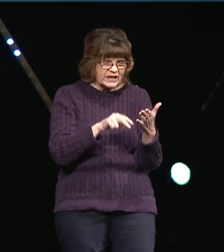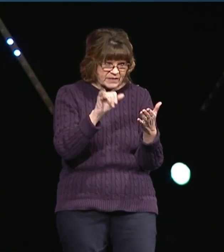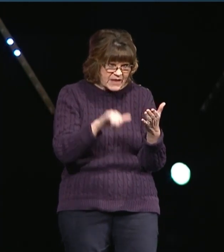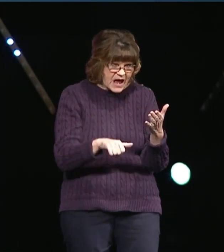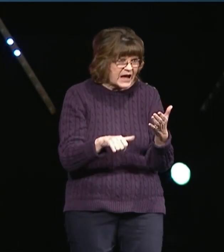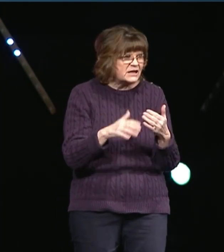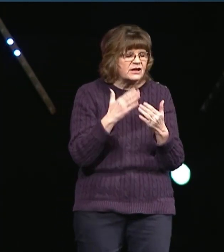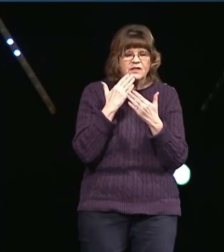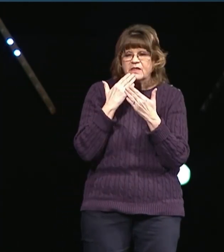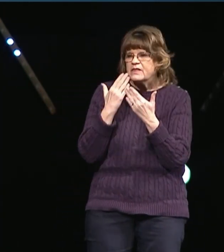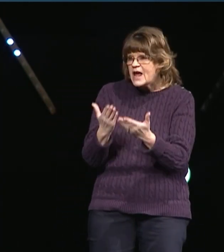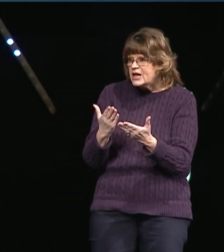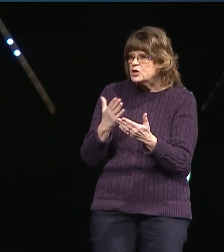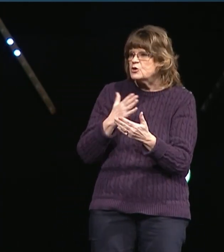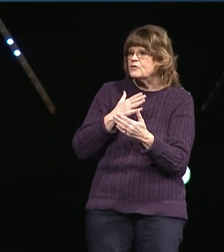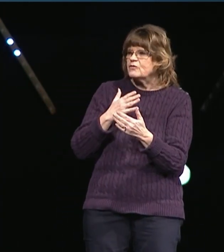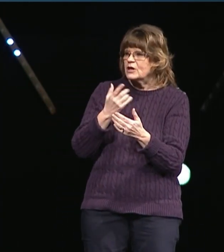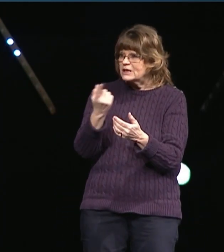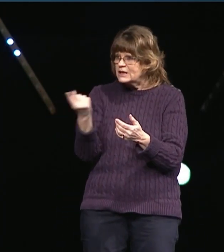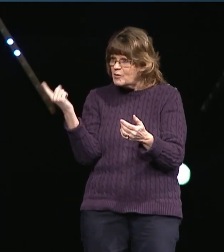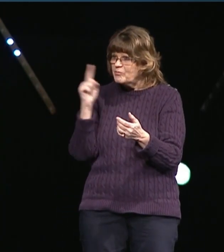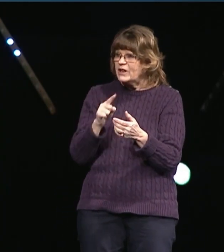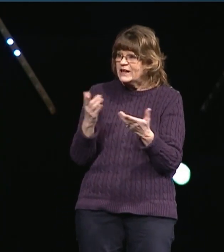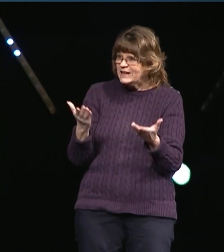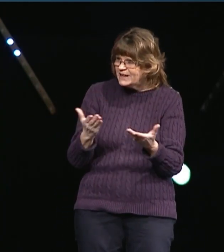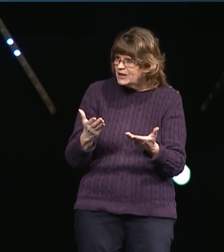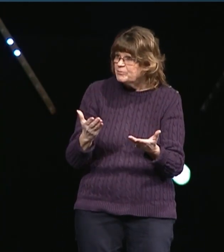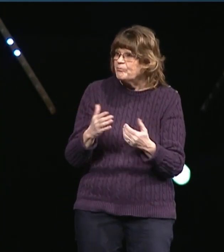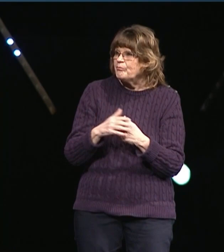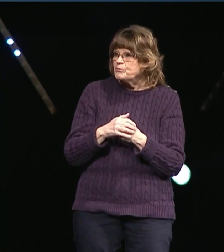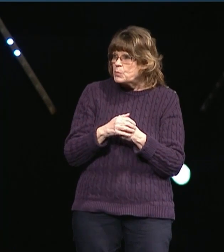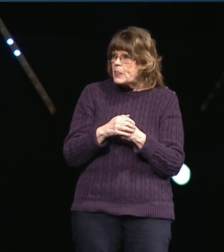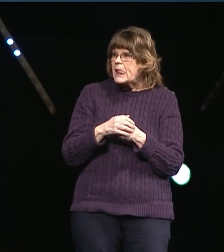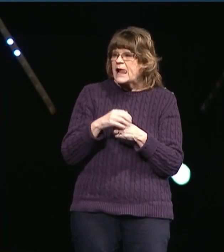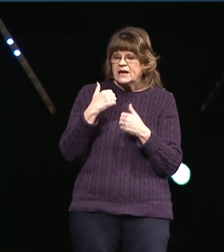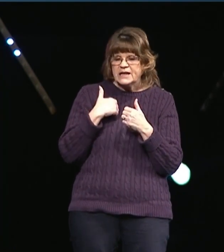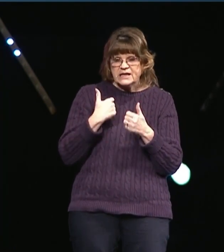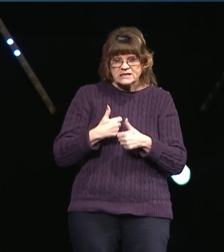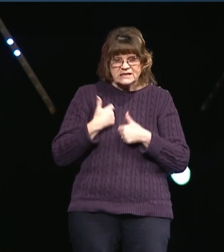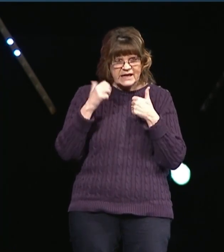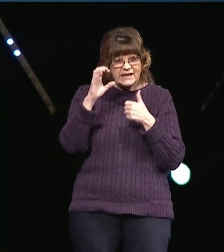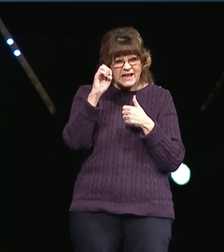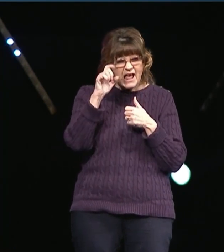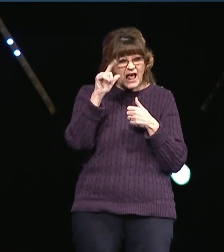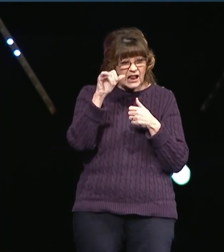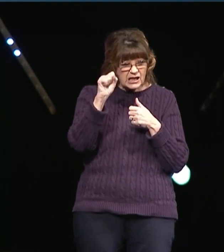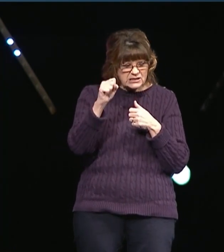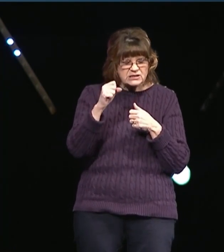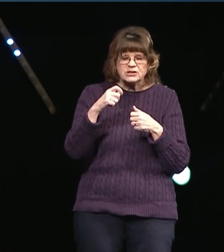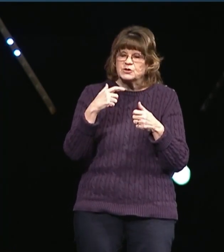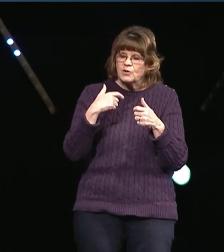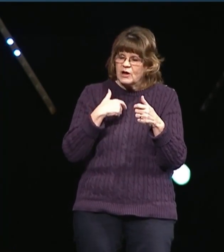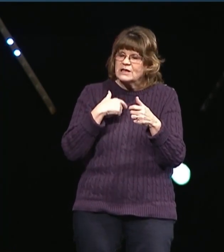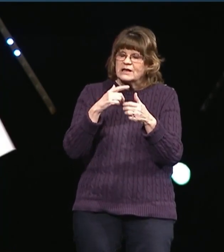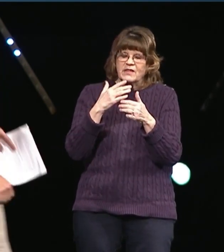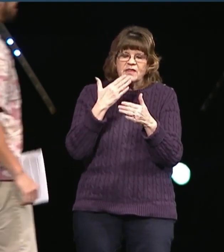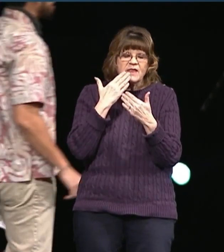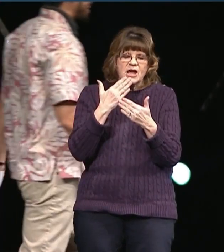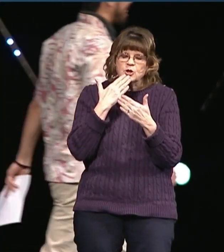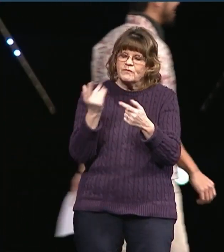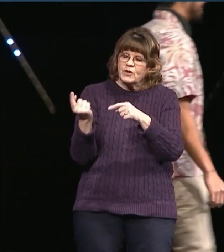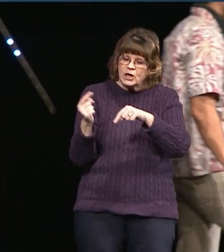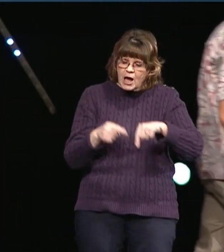thank you so much for being all the way out here. Andrew drove over 13 hours to be here with us this morning. Thank you so much,